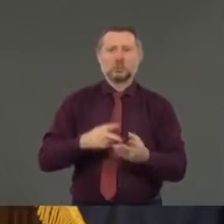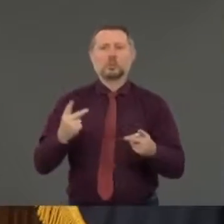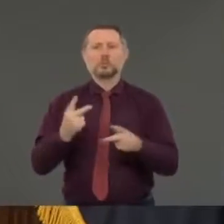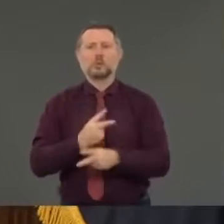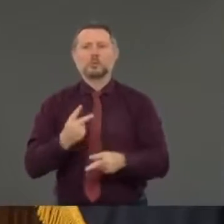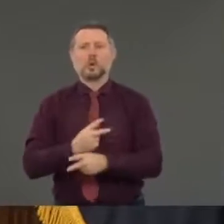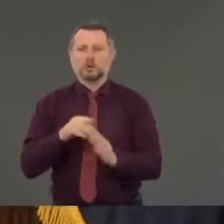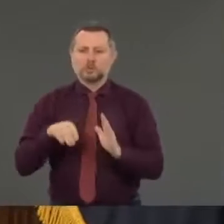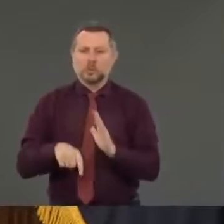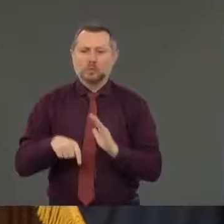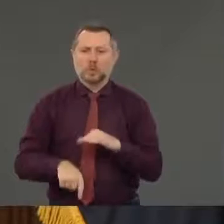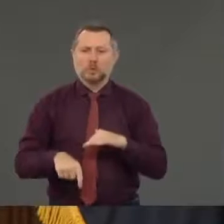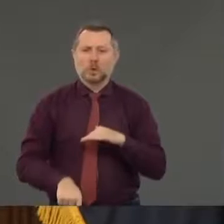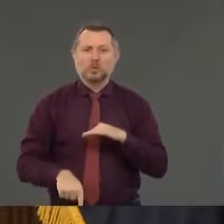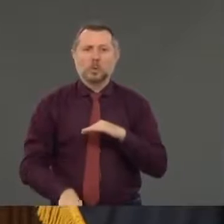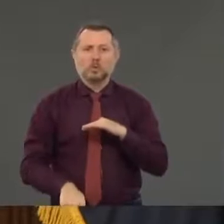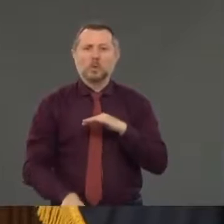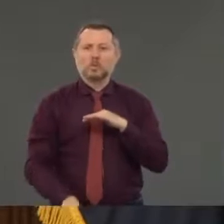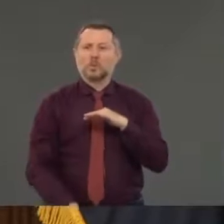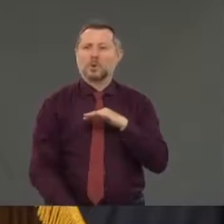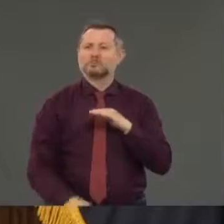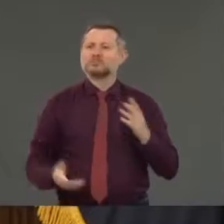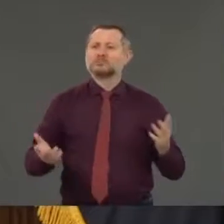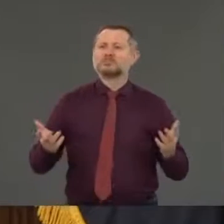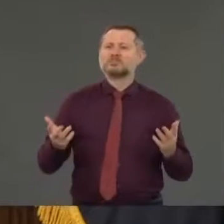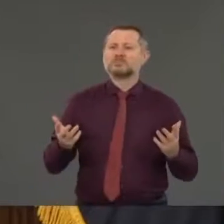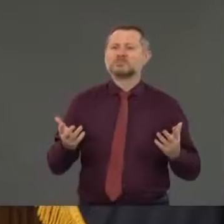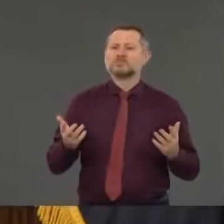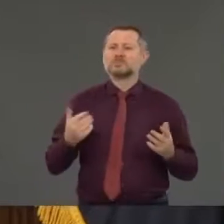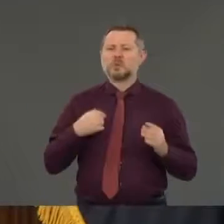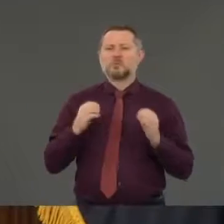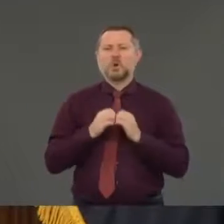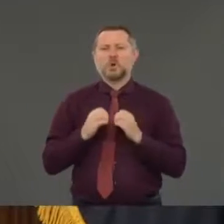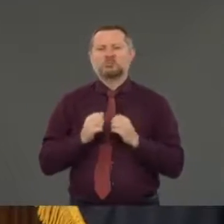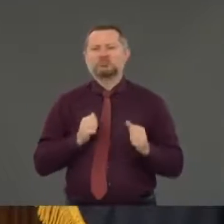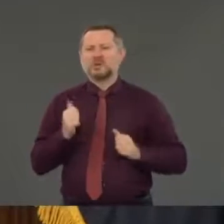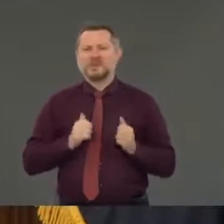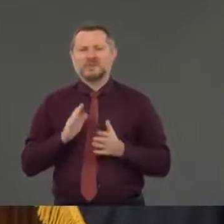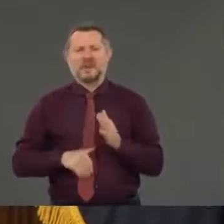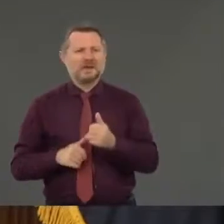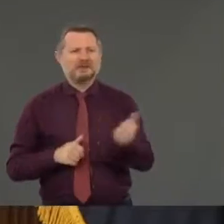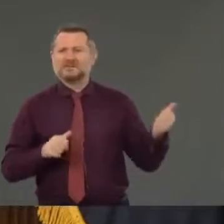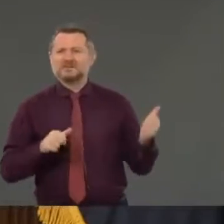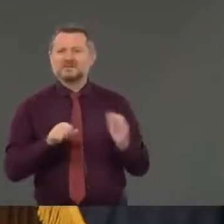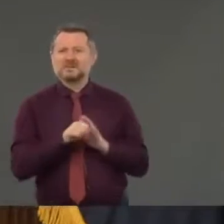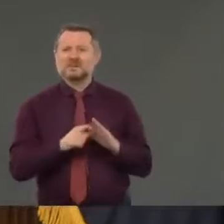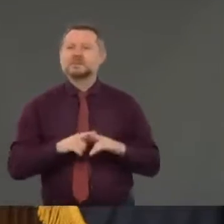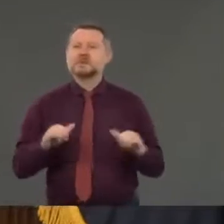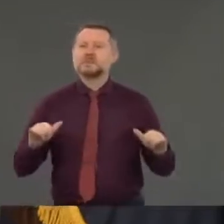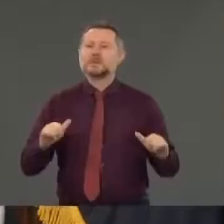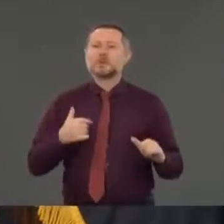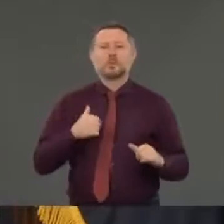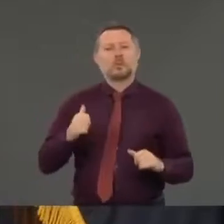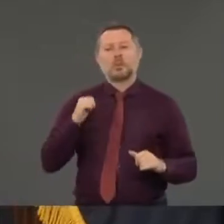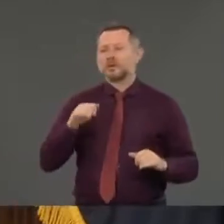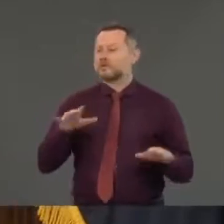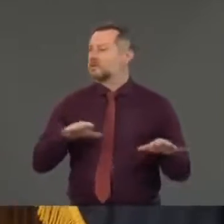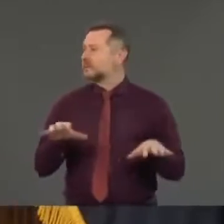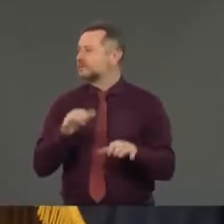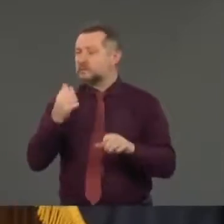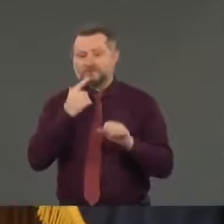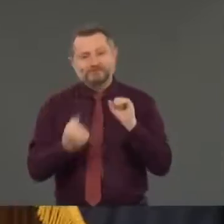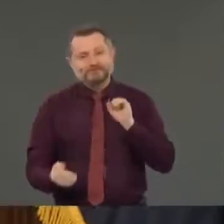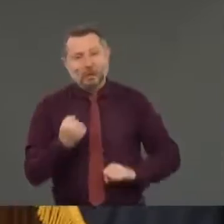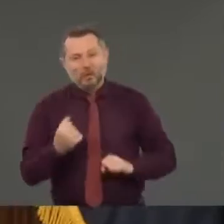no one is more aggressive than I am, but I'm not foolish either, right? It's aggressive,